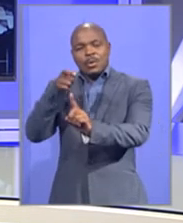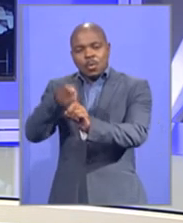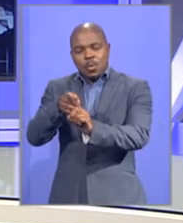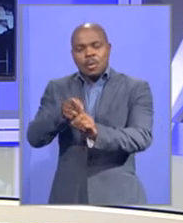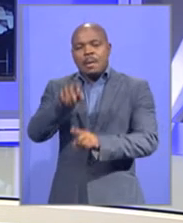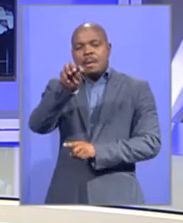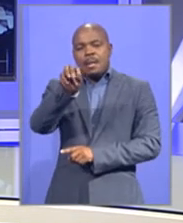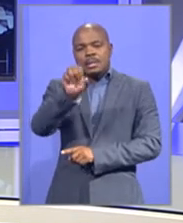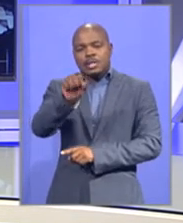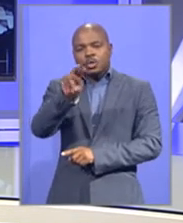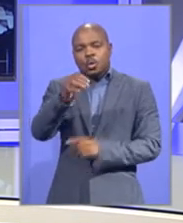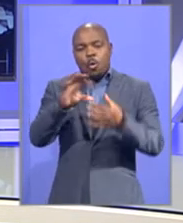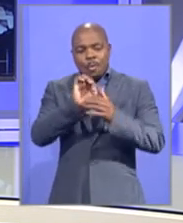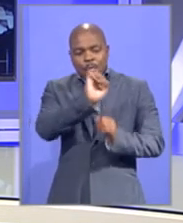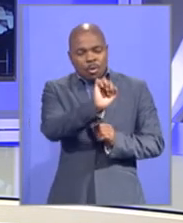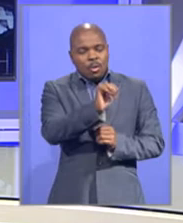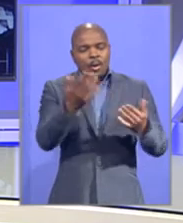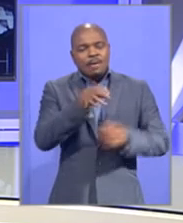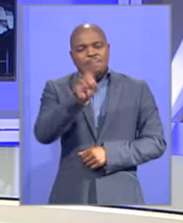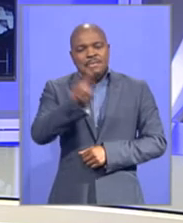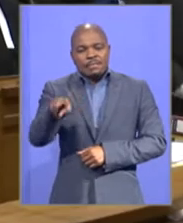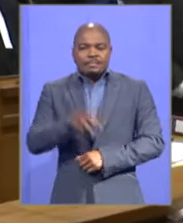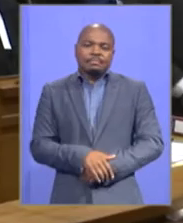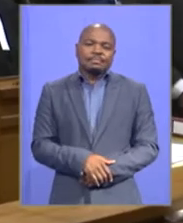ga Khumalo kwa Vosloorus.